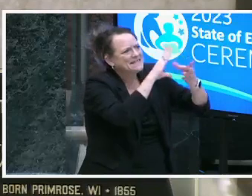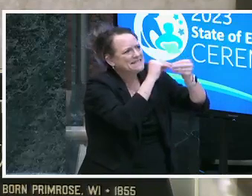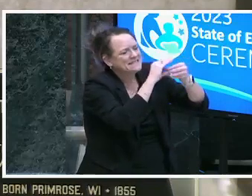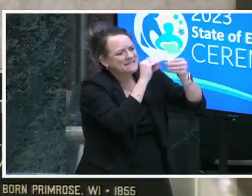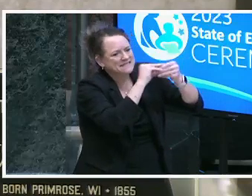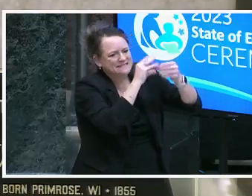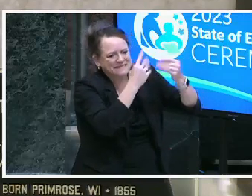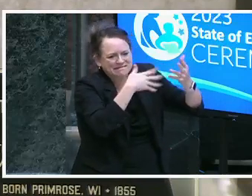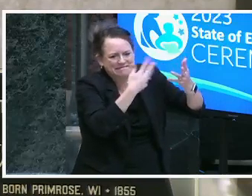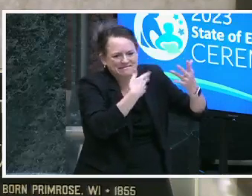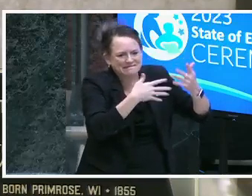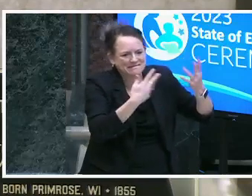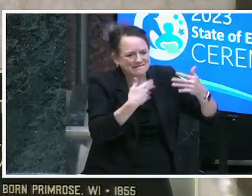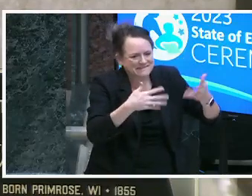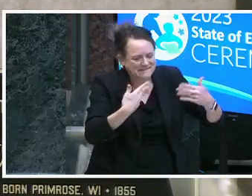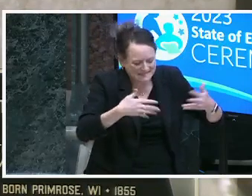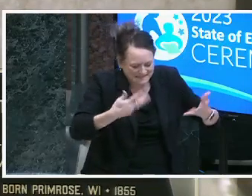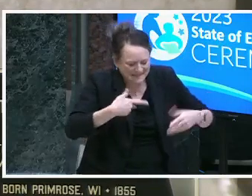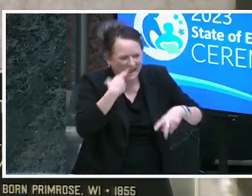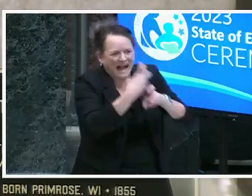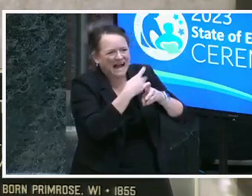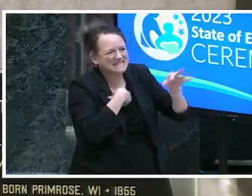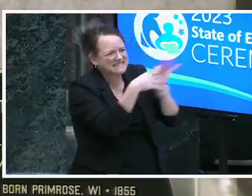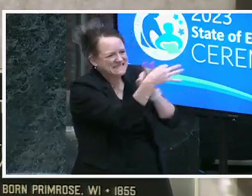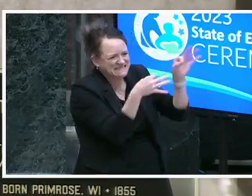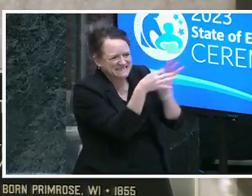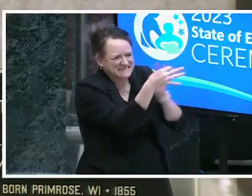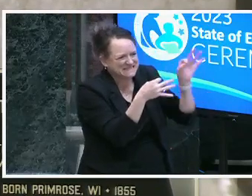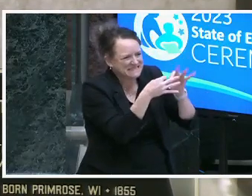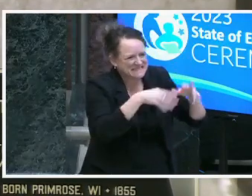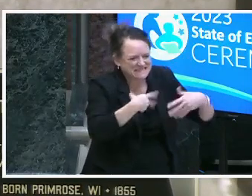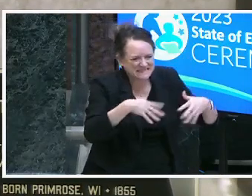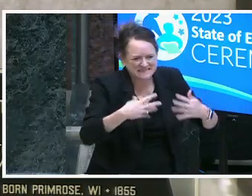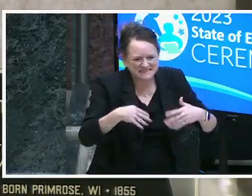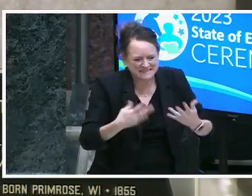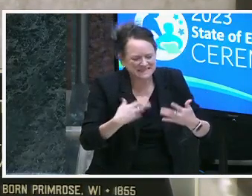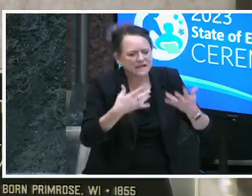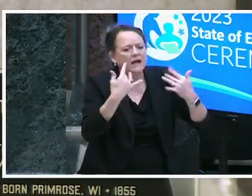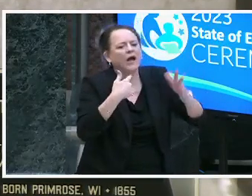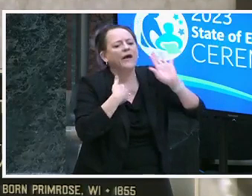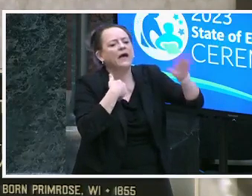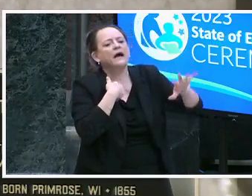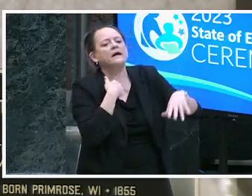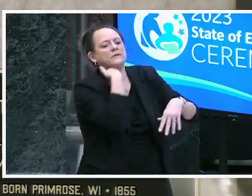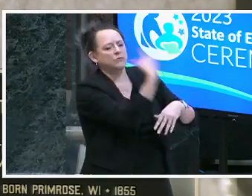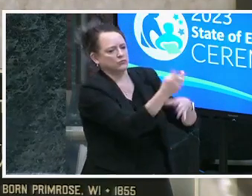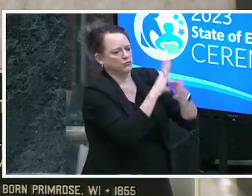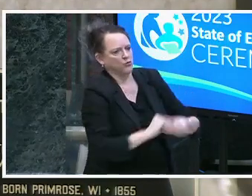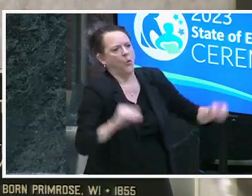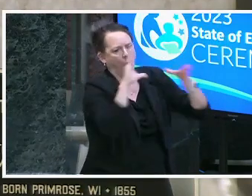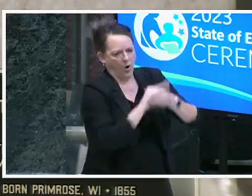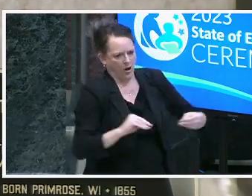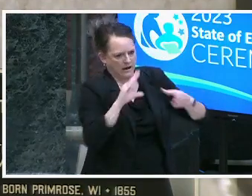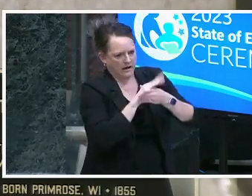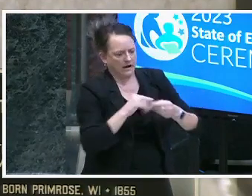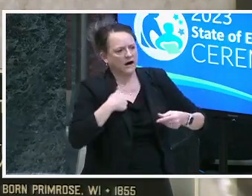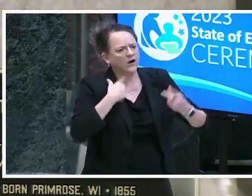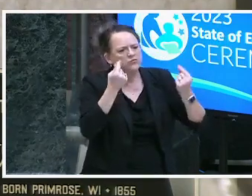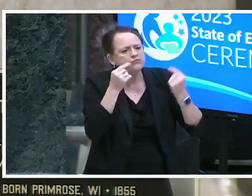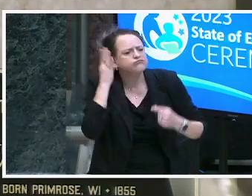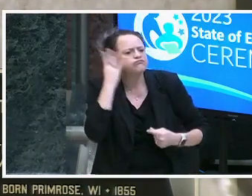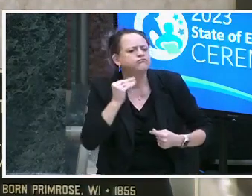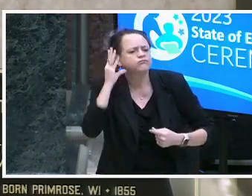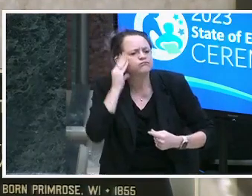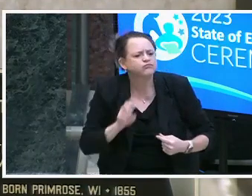the words." And then she proceeded to tell me about her journey to this country from Southeast Asia, how she